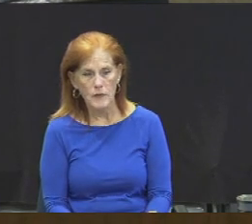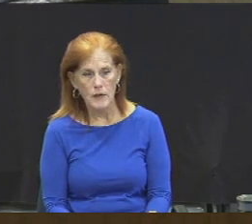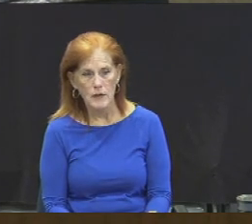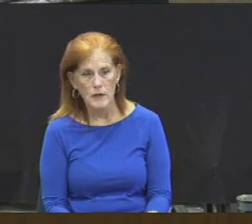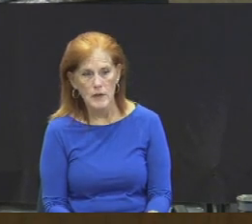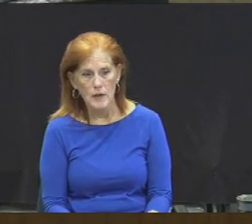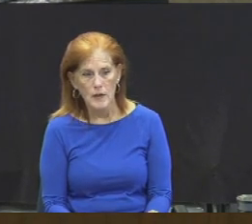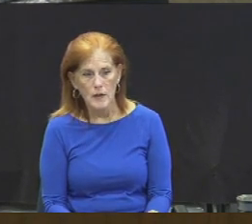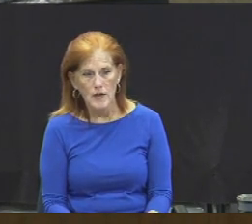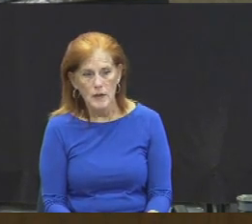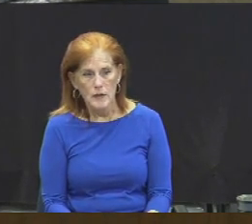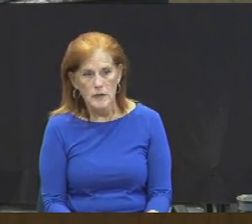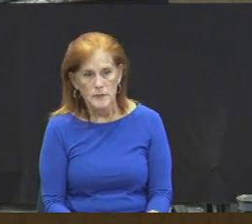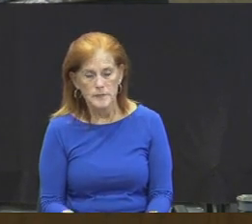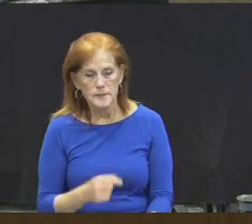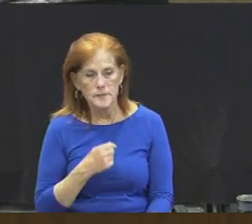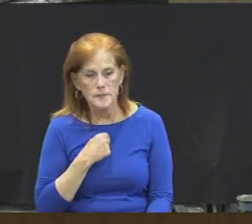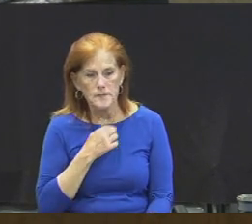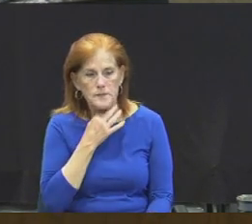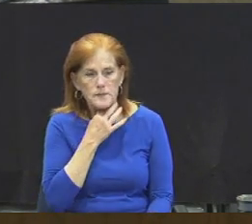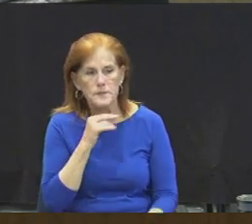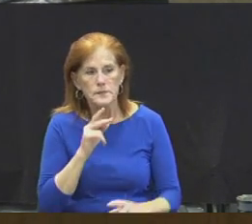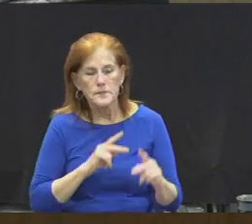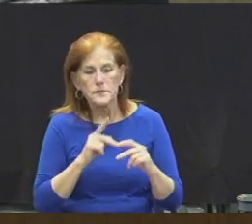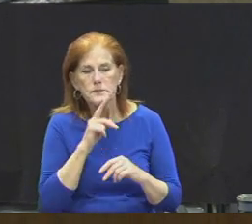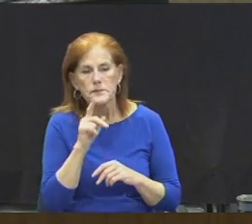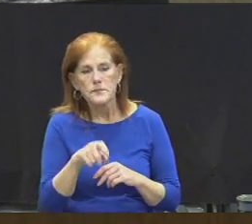how we're going to ensure that folks who need